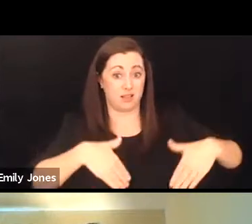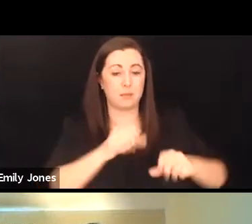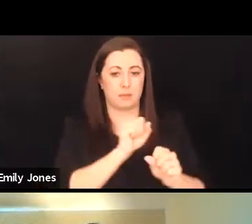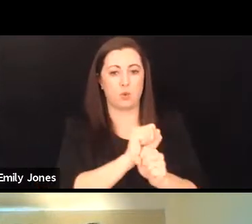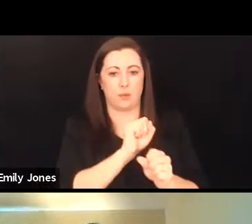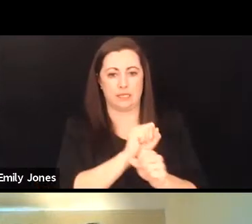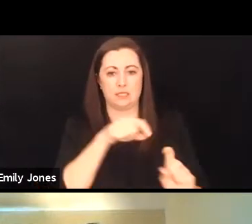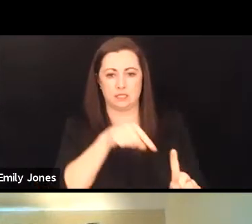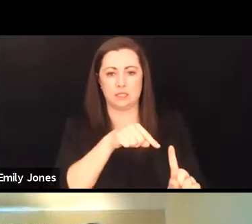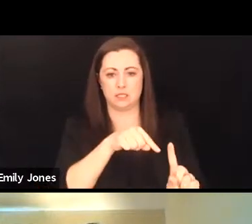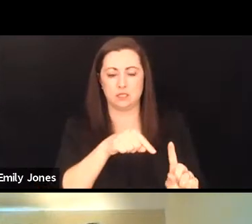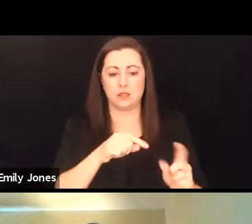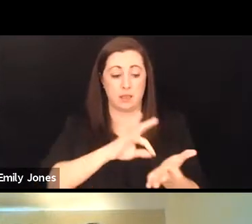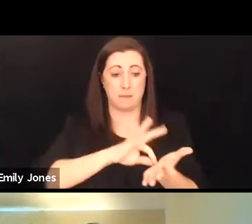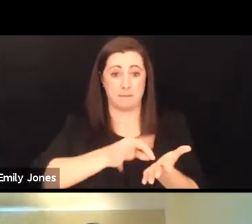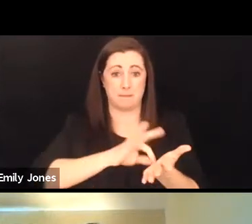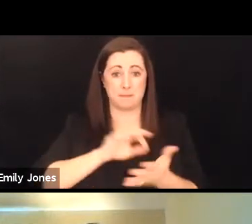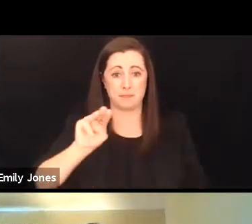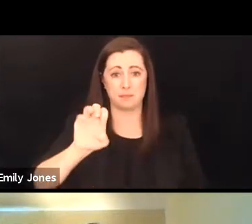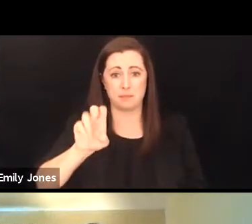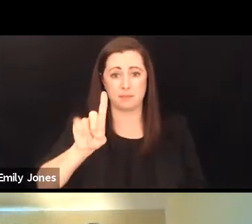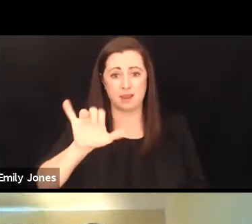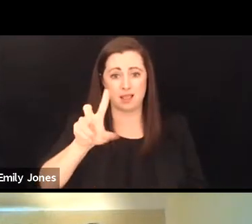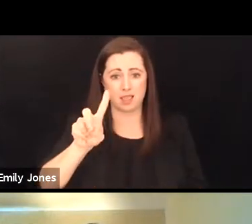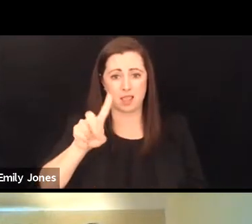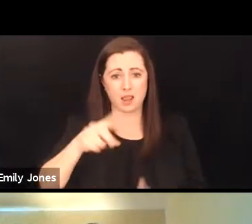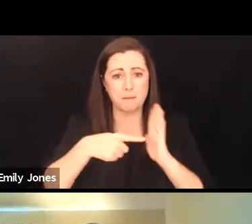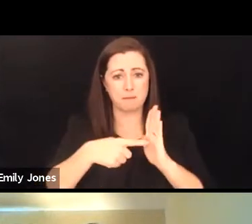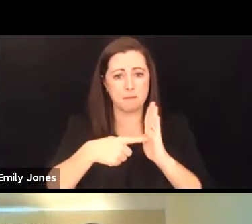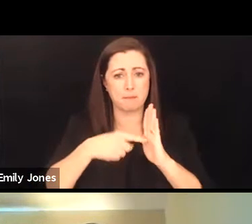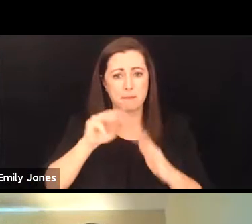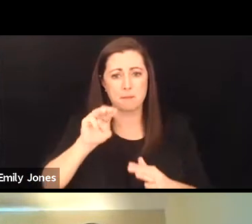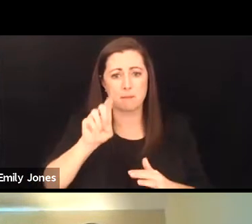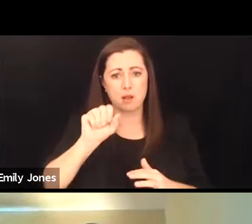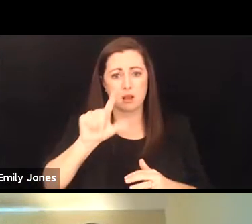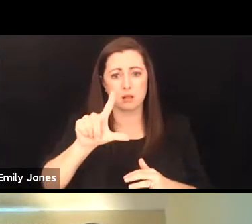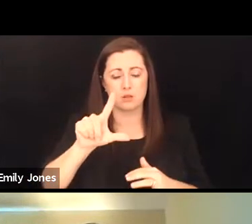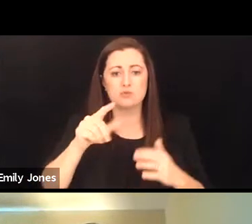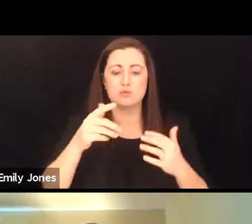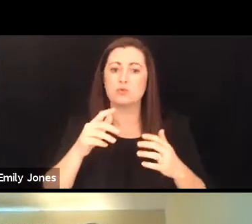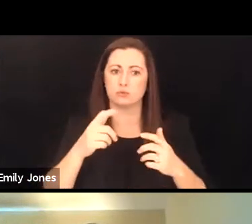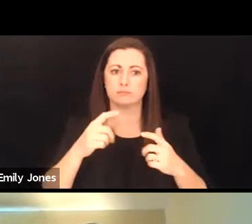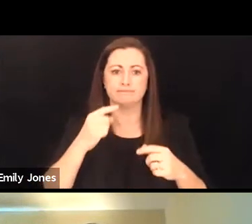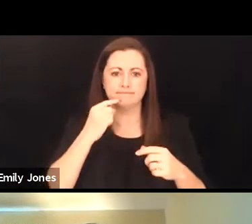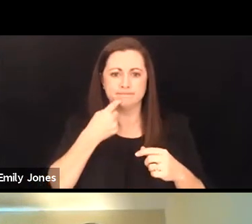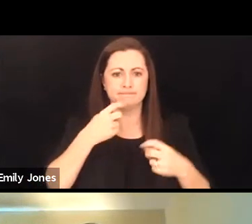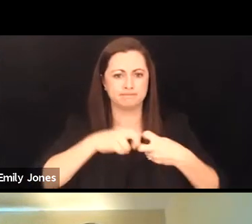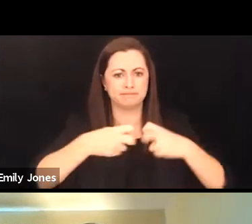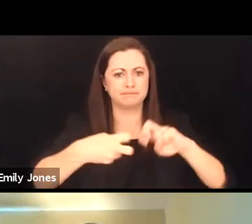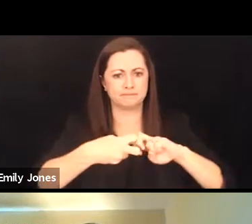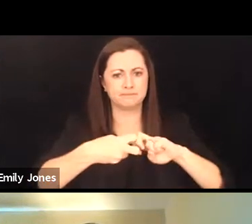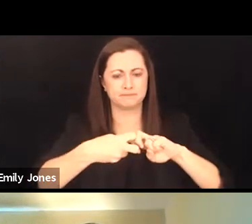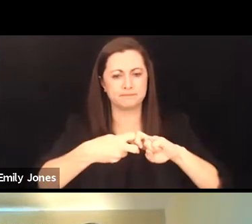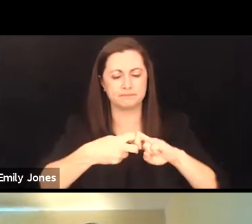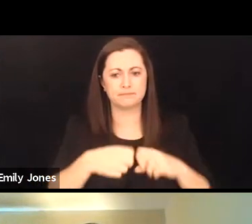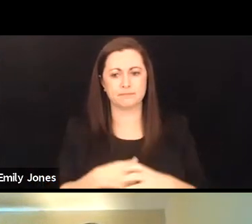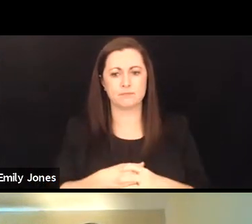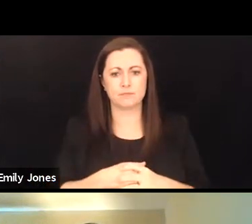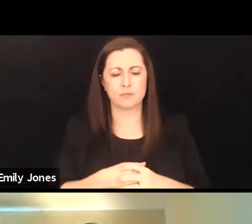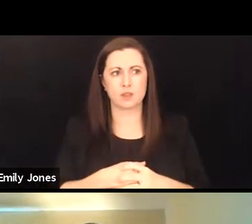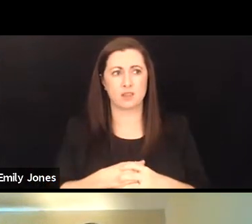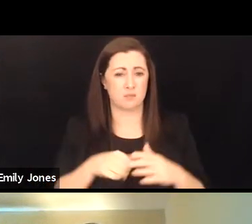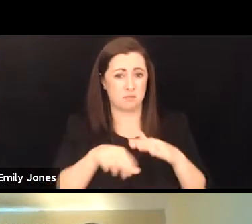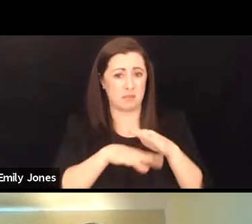whole Medicaid model thing is a significant problem. Essentially, we're saying that we will pay for